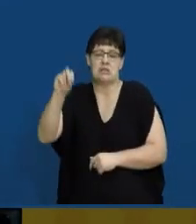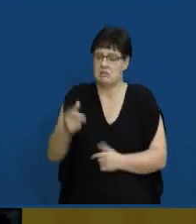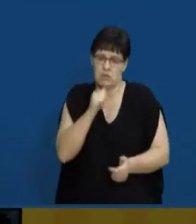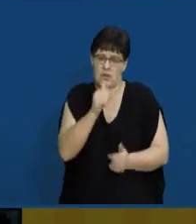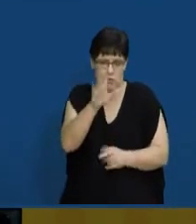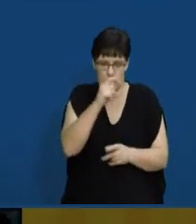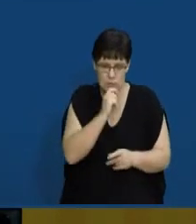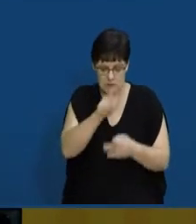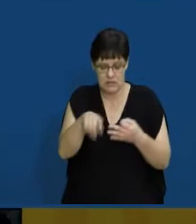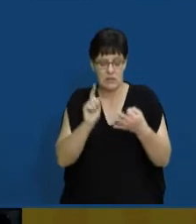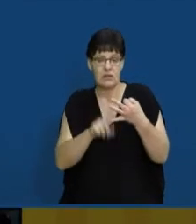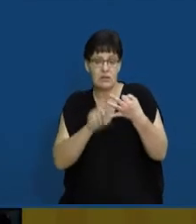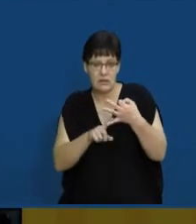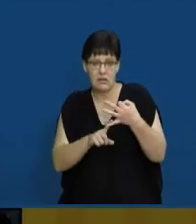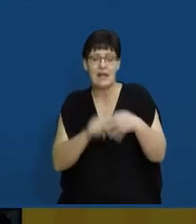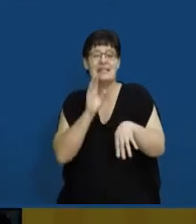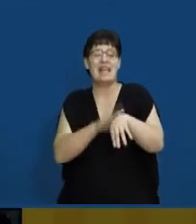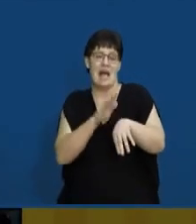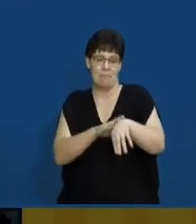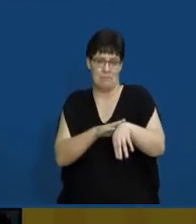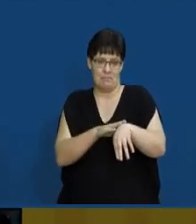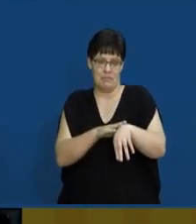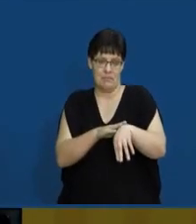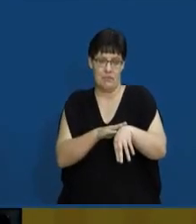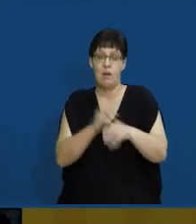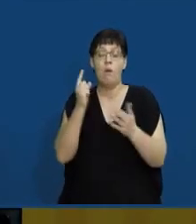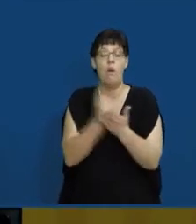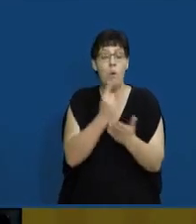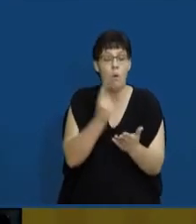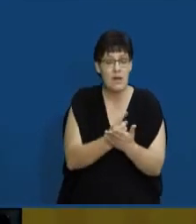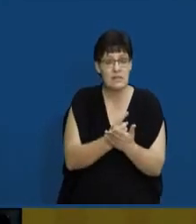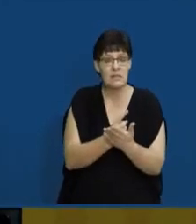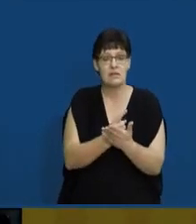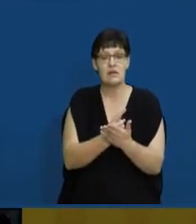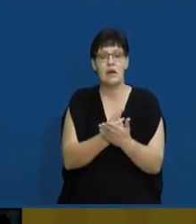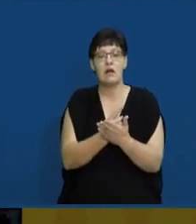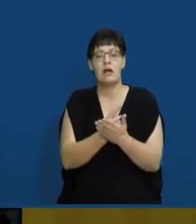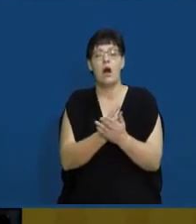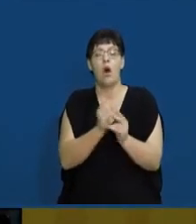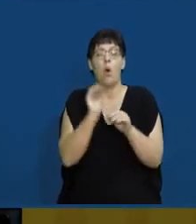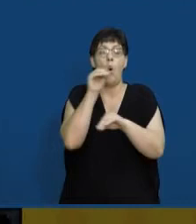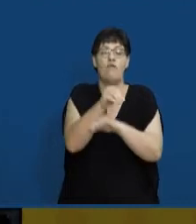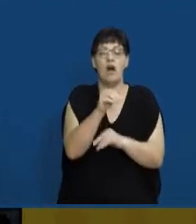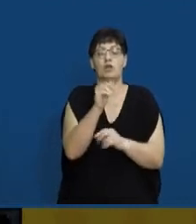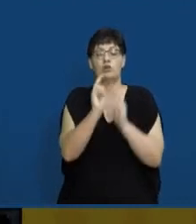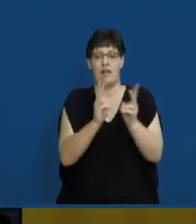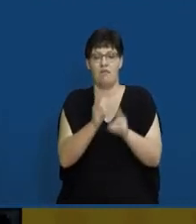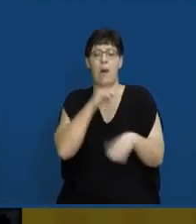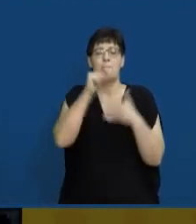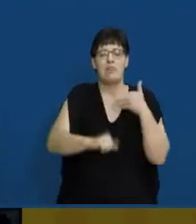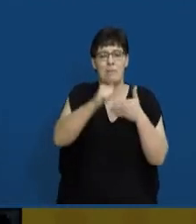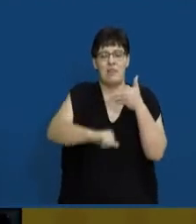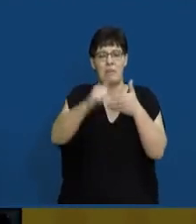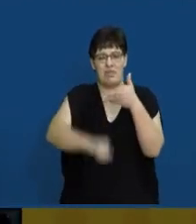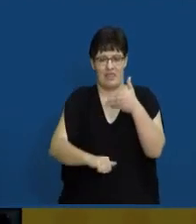using, and then the time component. Always something over 12, because we're working with months,